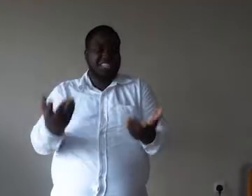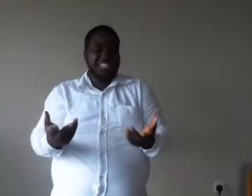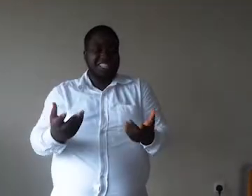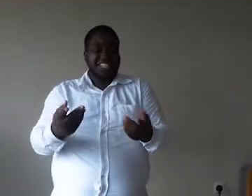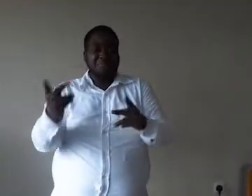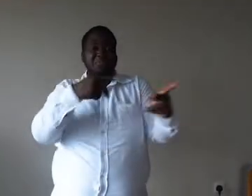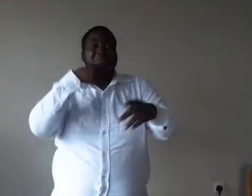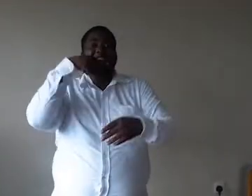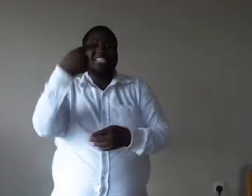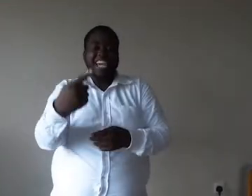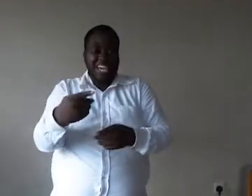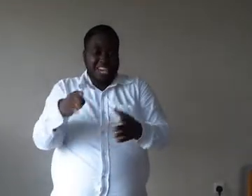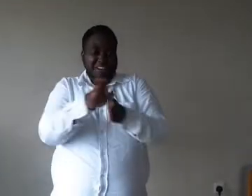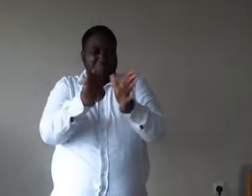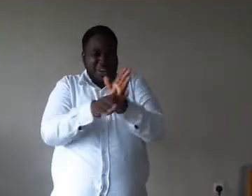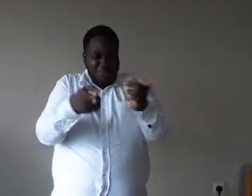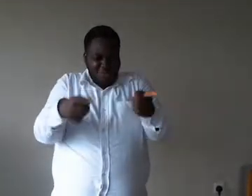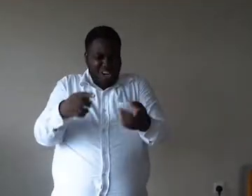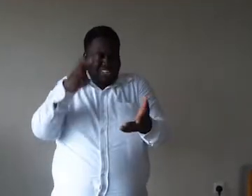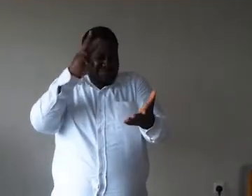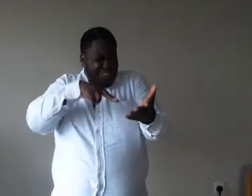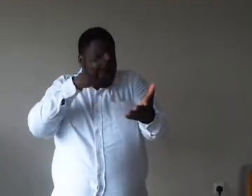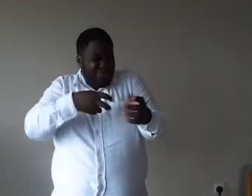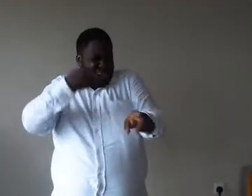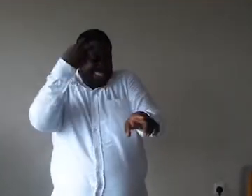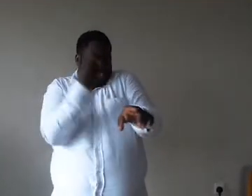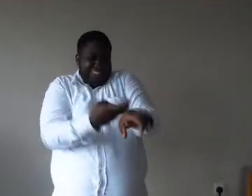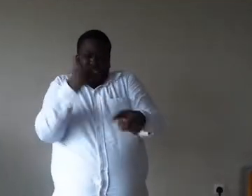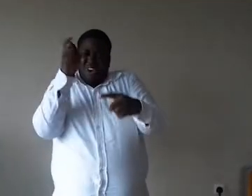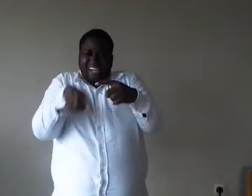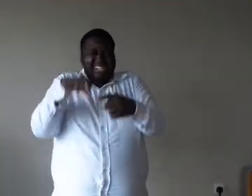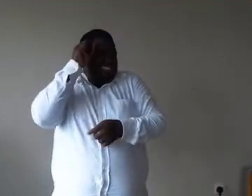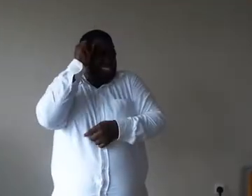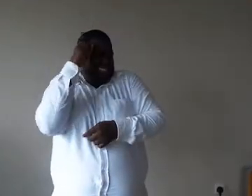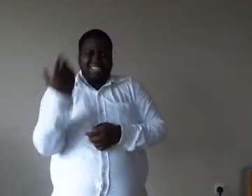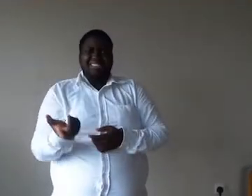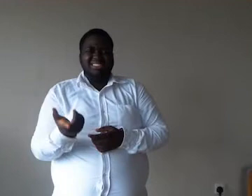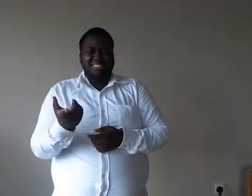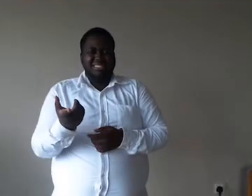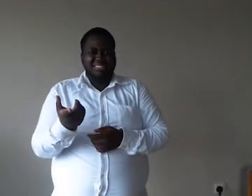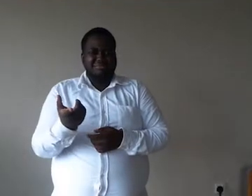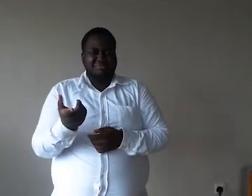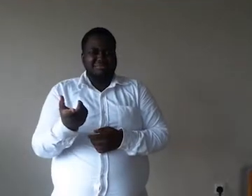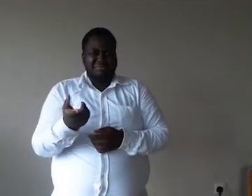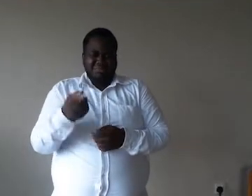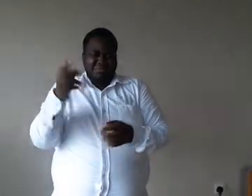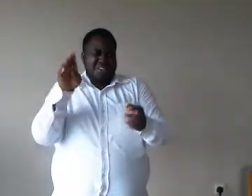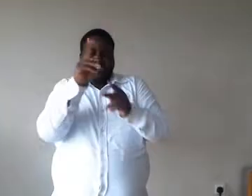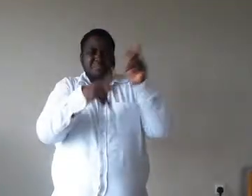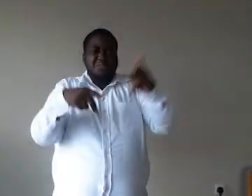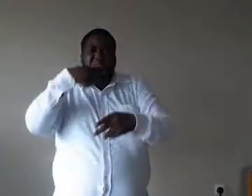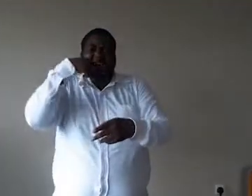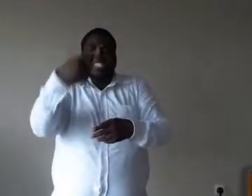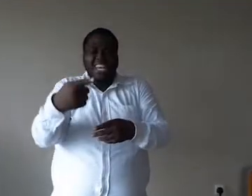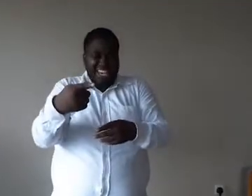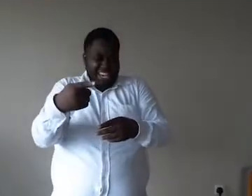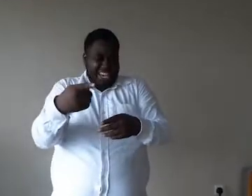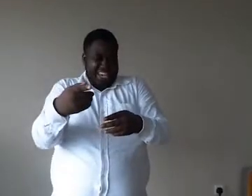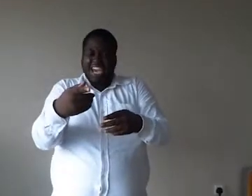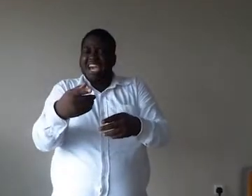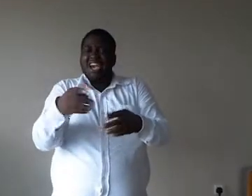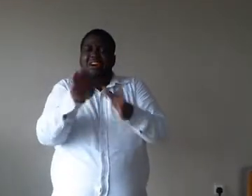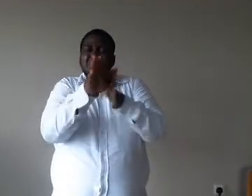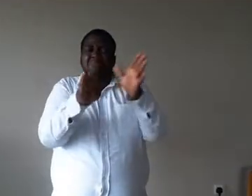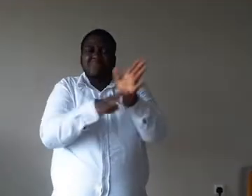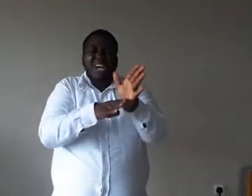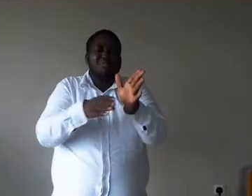it's difficult to understand. But is that what the Bible says concerning itself? What does the Bible say concerning